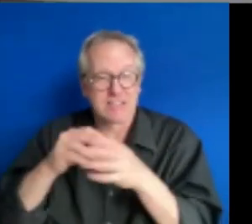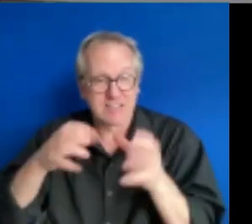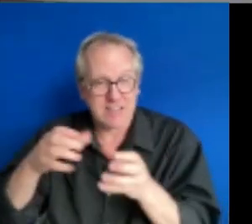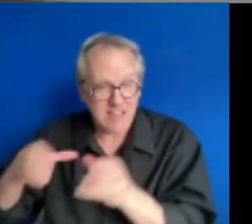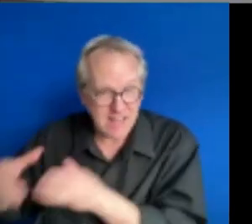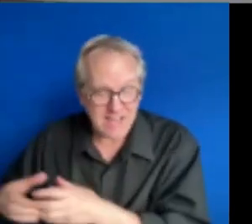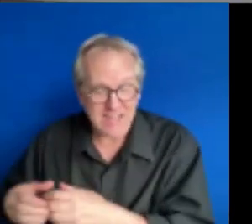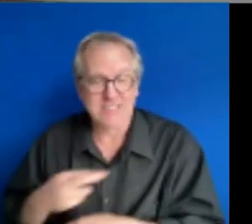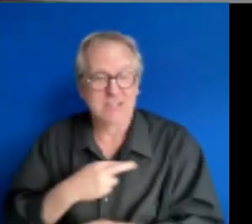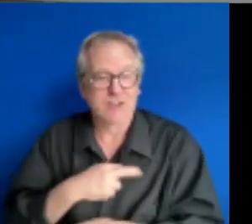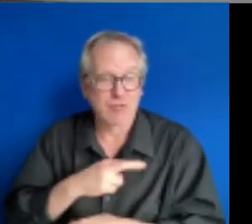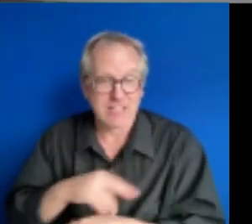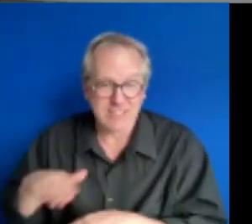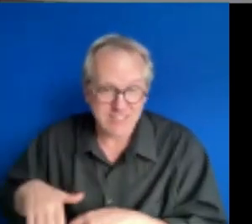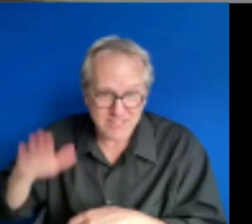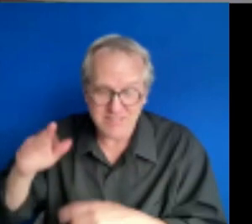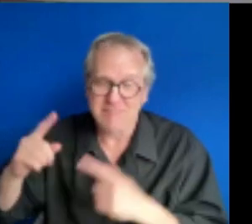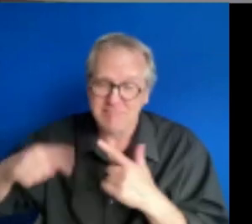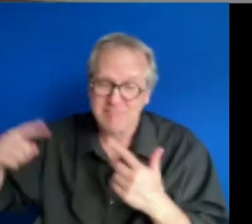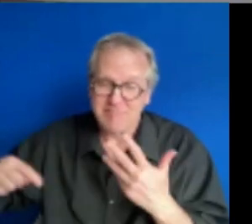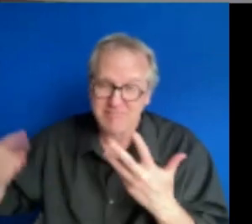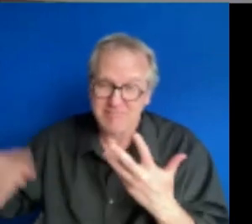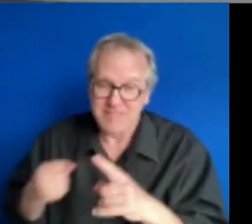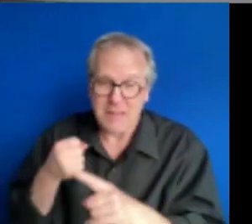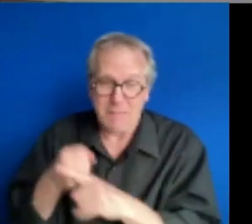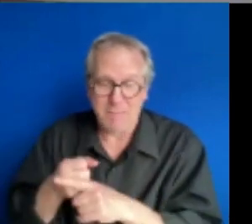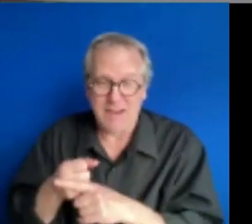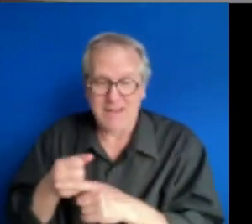and religious upbringing and all these things.